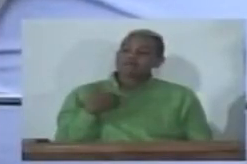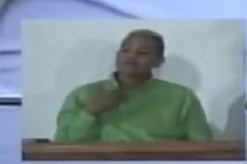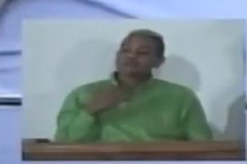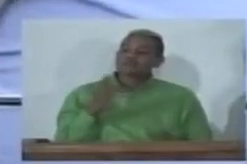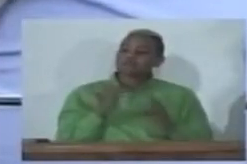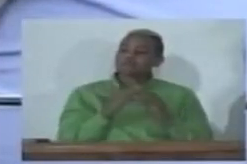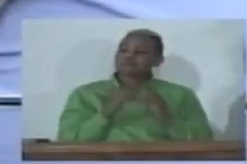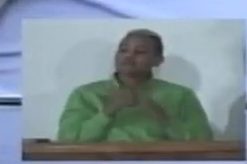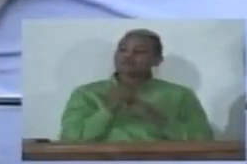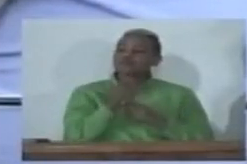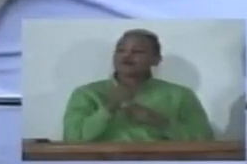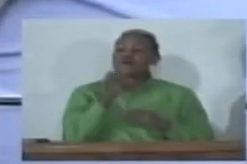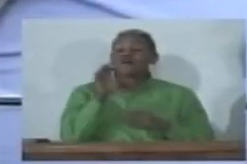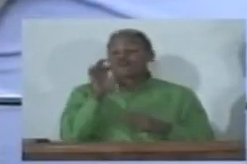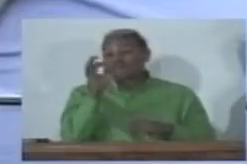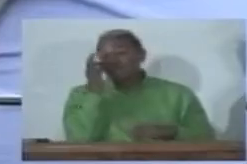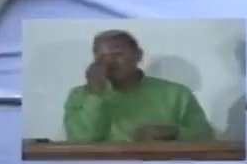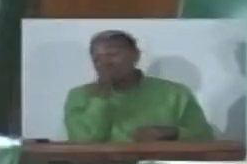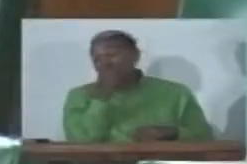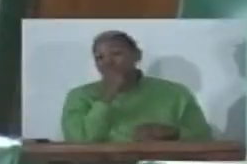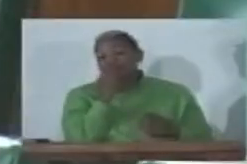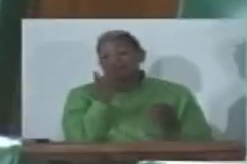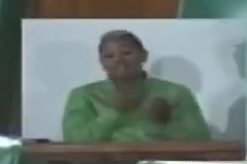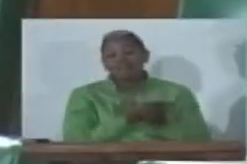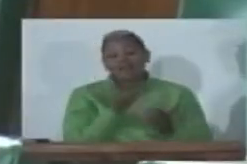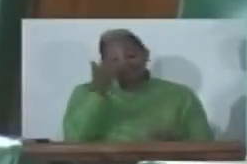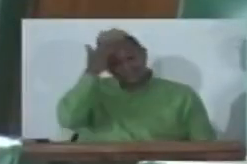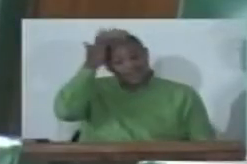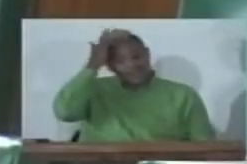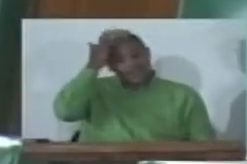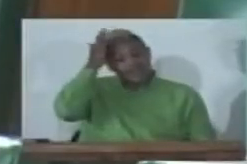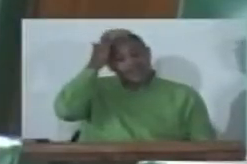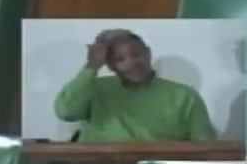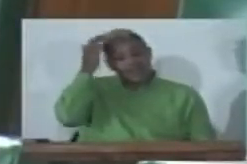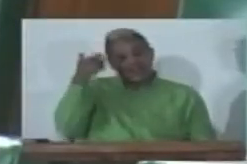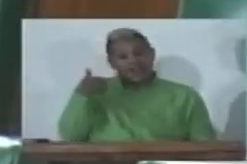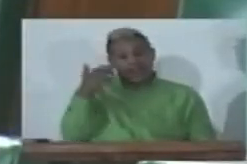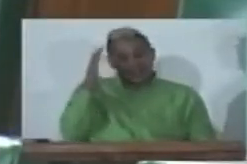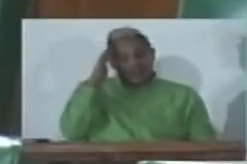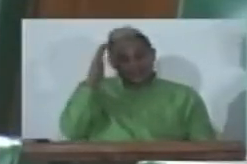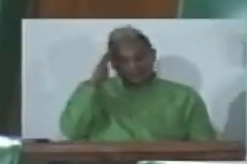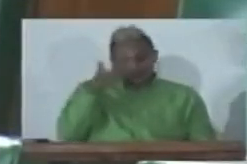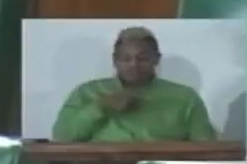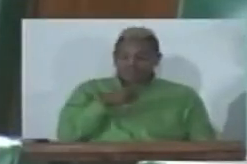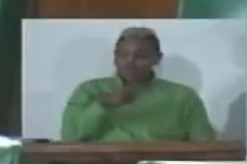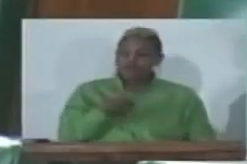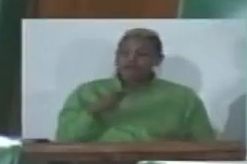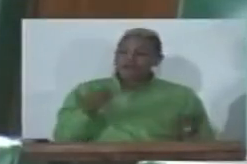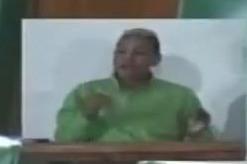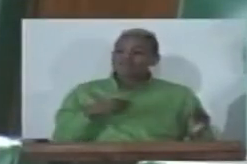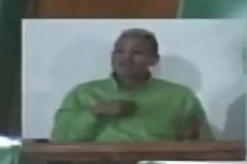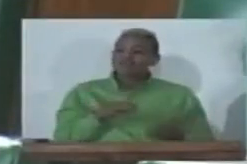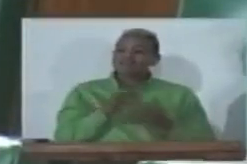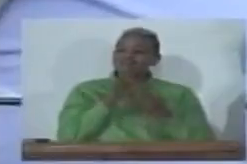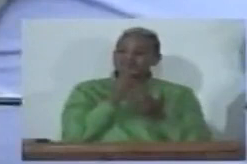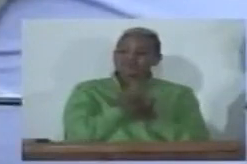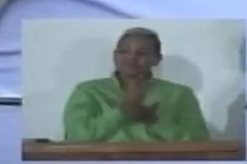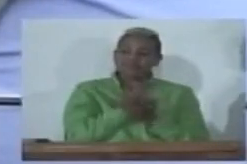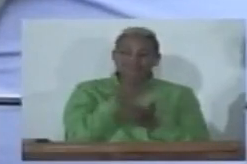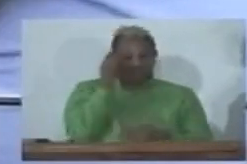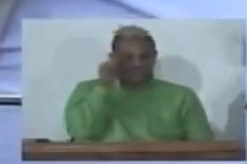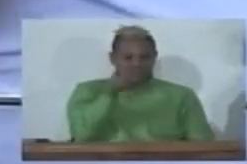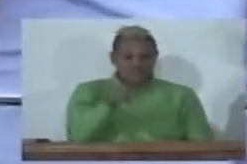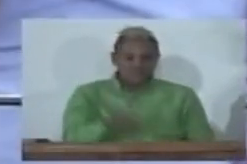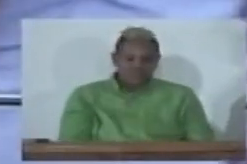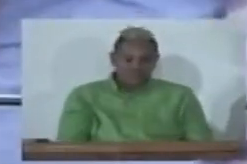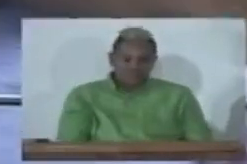Floyd. As a matter of fact, I would invite you to my office and we have special parking just for you.